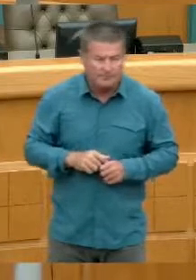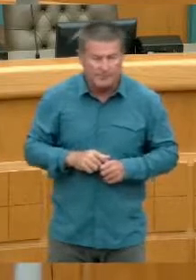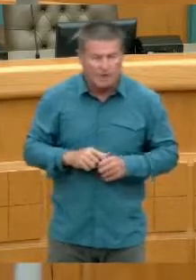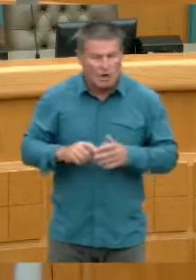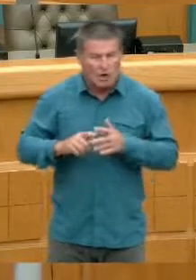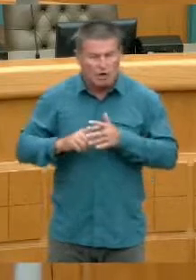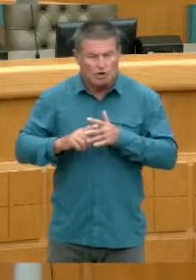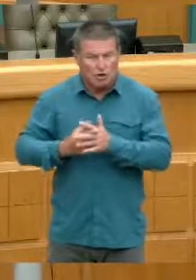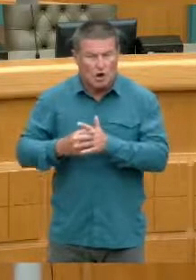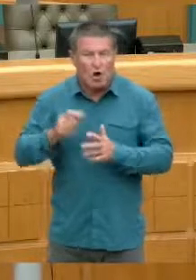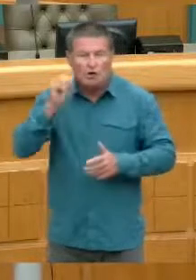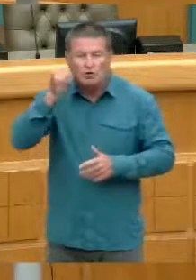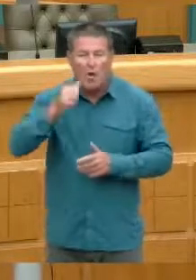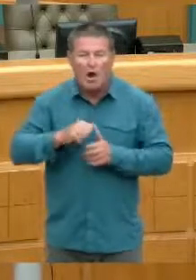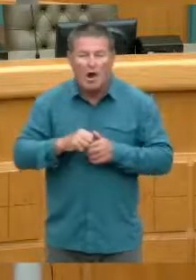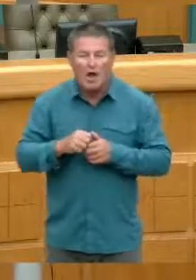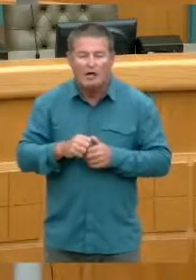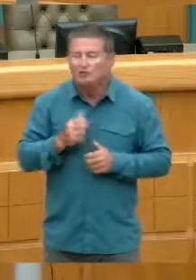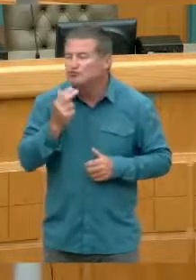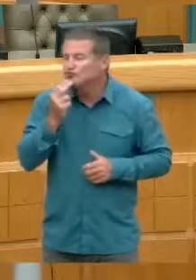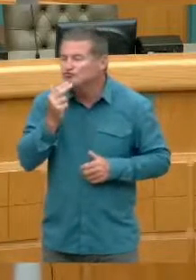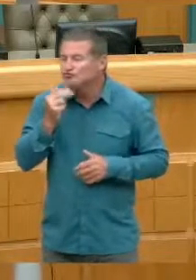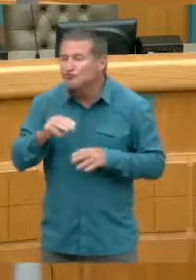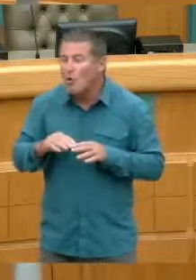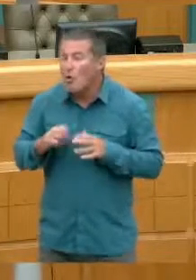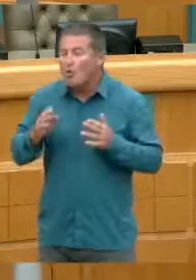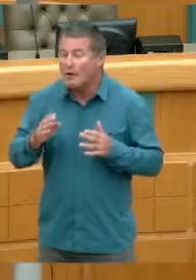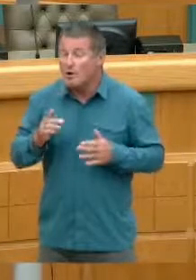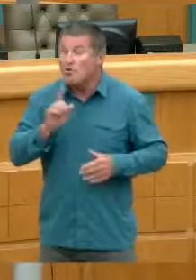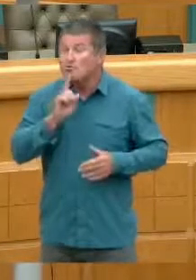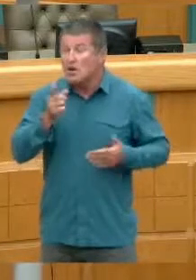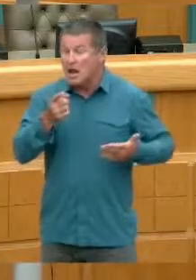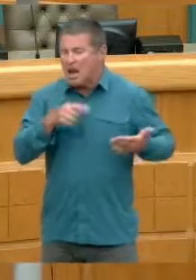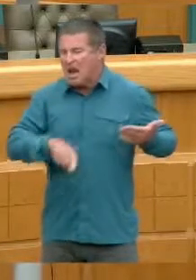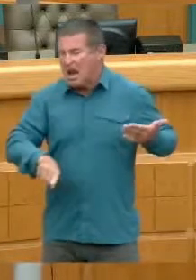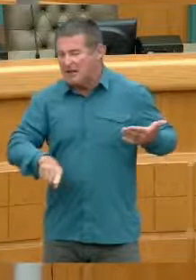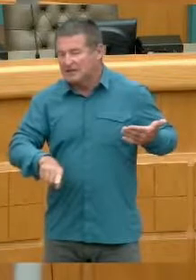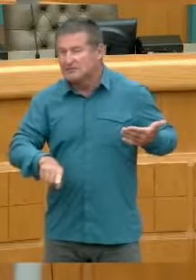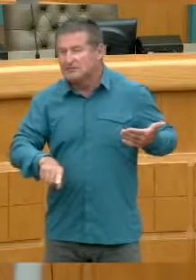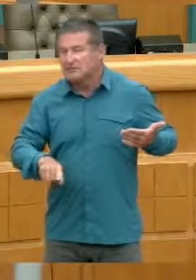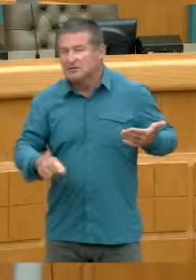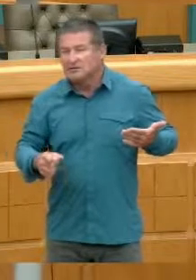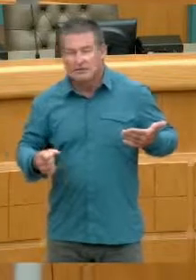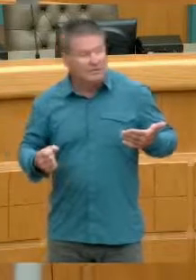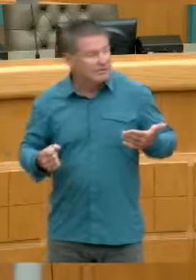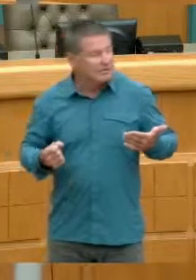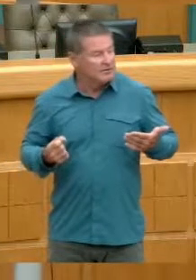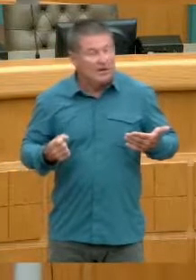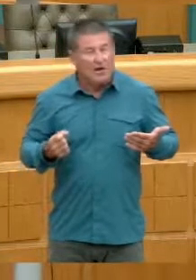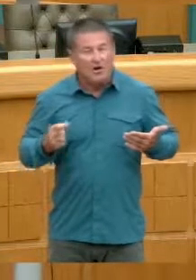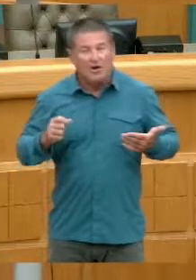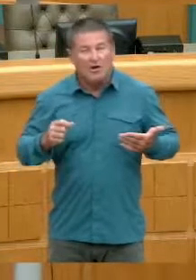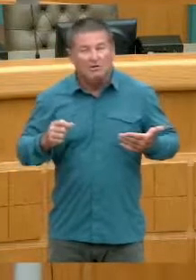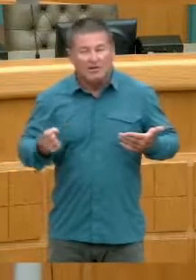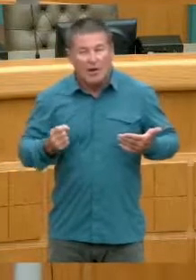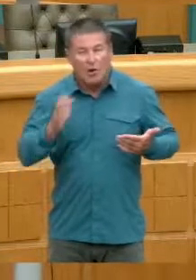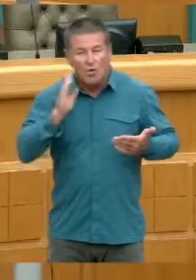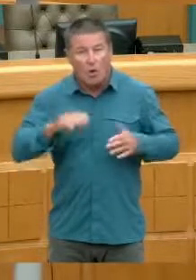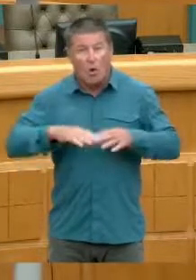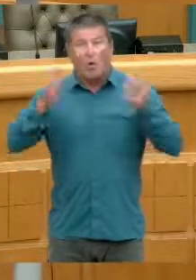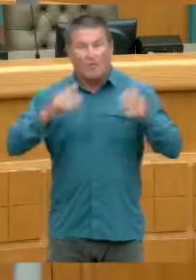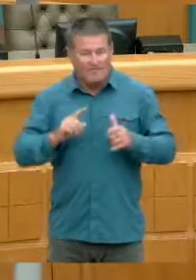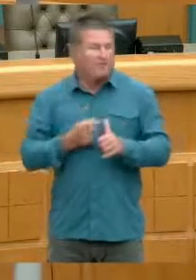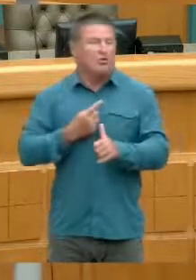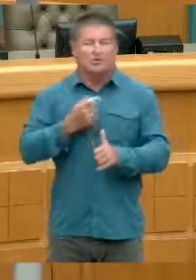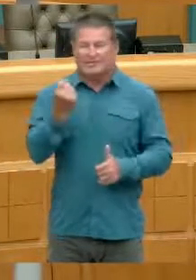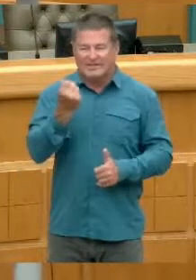tomorrow. It's like a pre-launch, so this Saturday and next Saturday. And then we're going to actually launch it the first Saturday in June. But